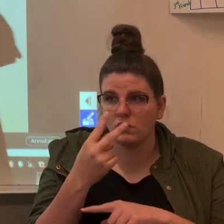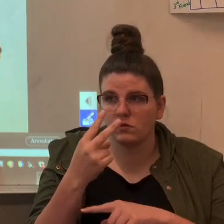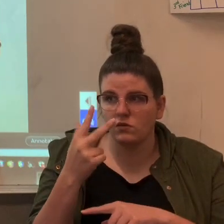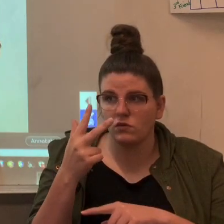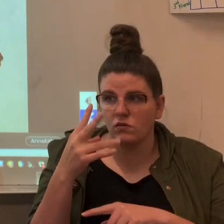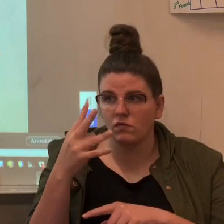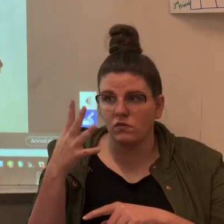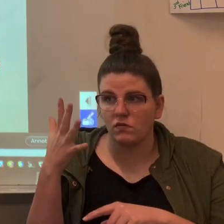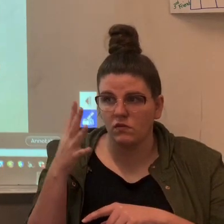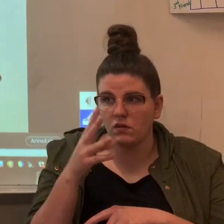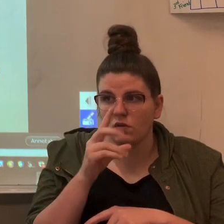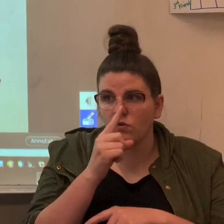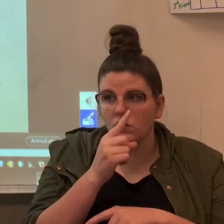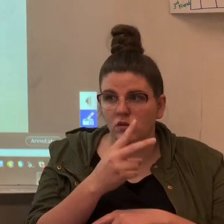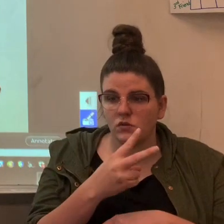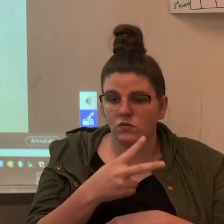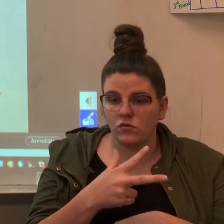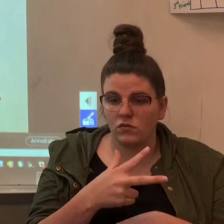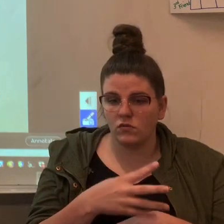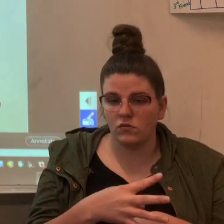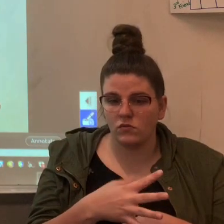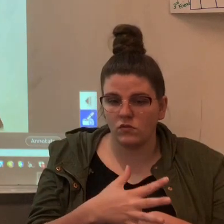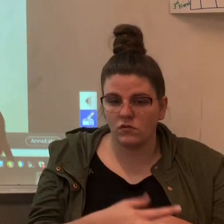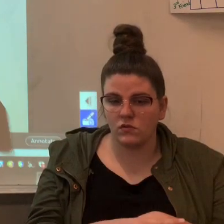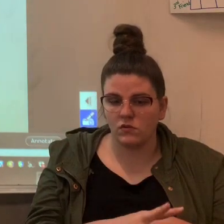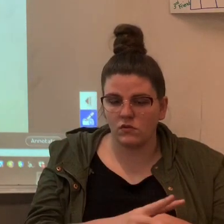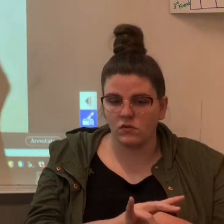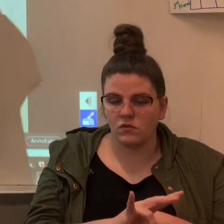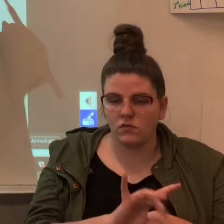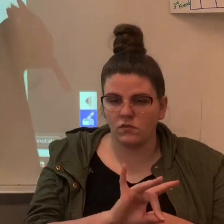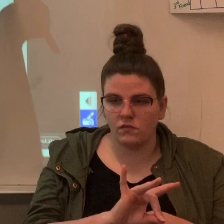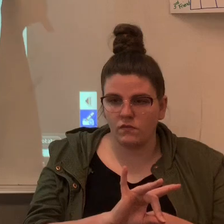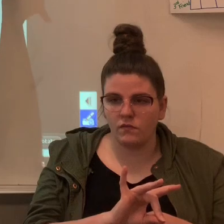4, 5. 1, 2, 3, 4, 5, 6, 7, 8.